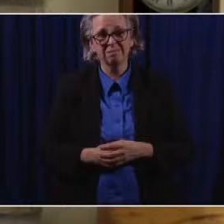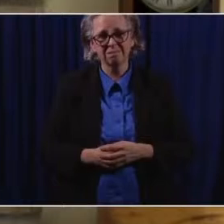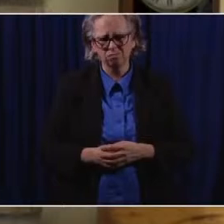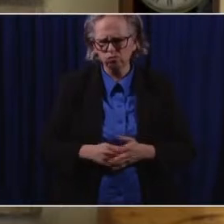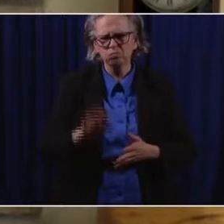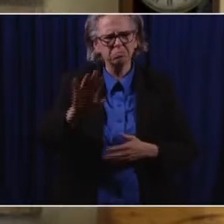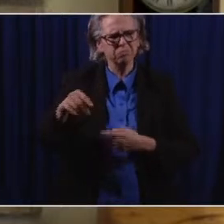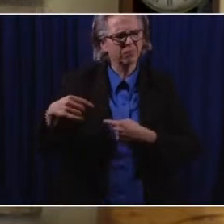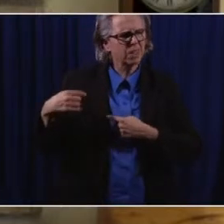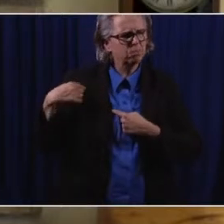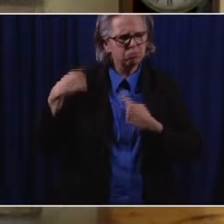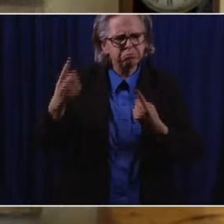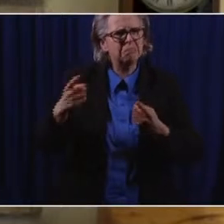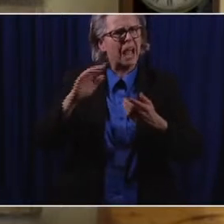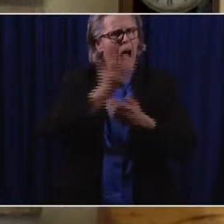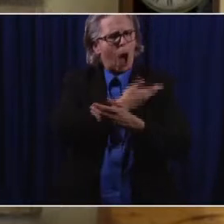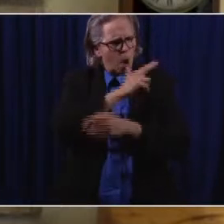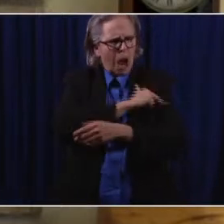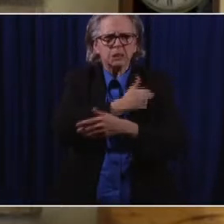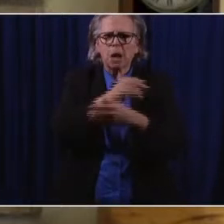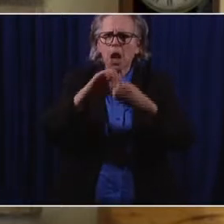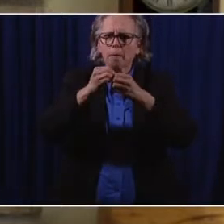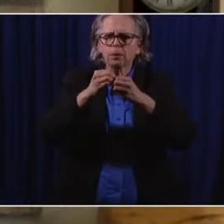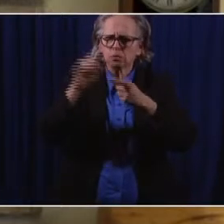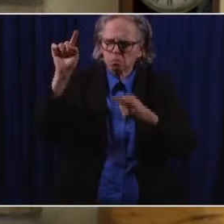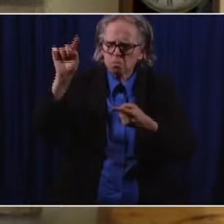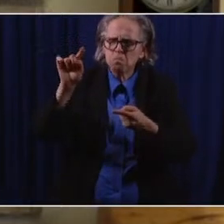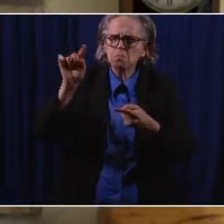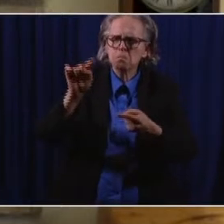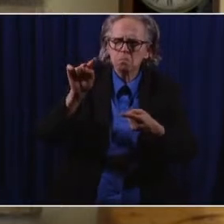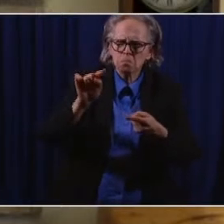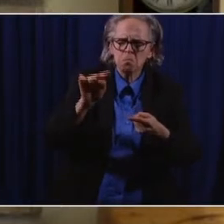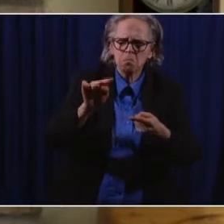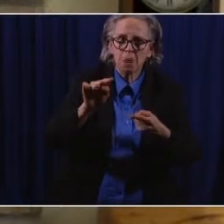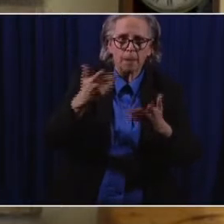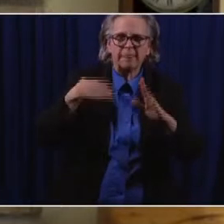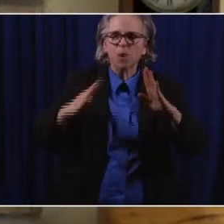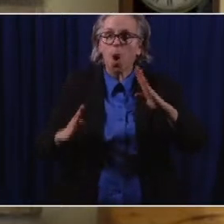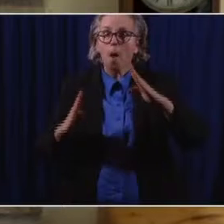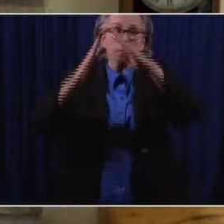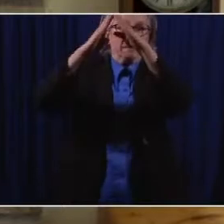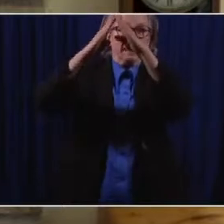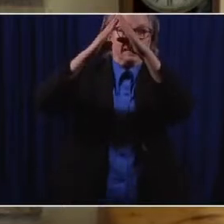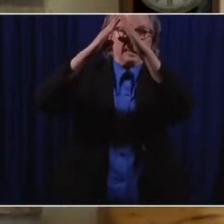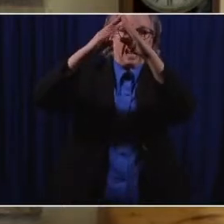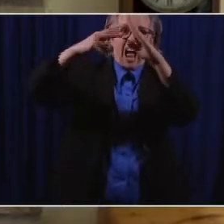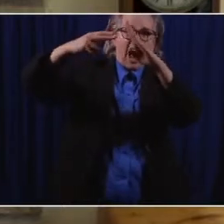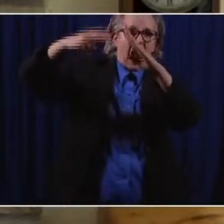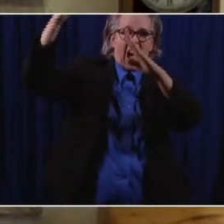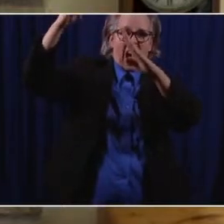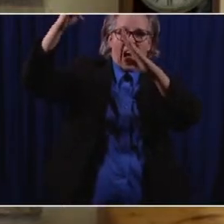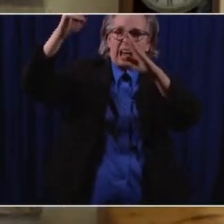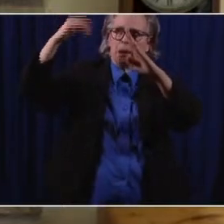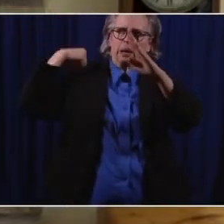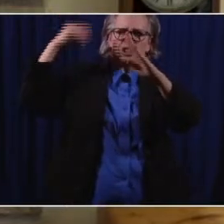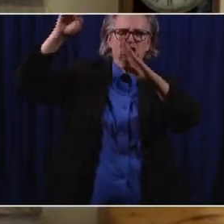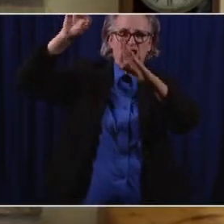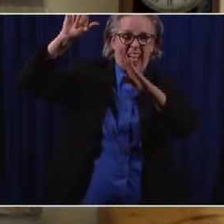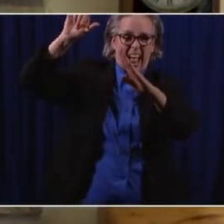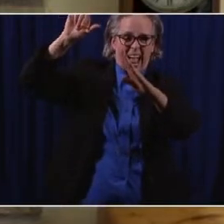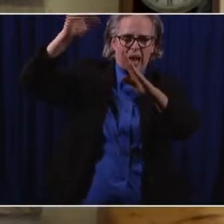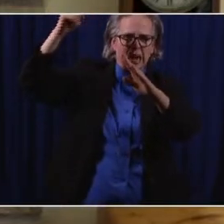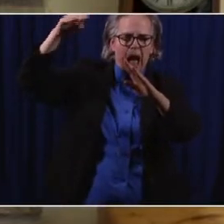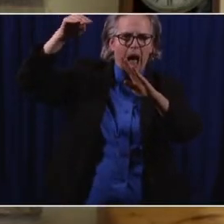declining for many weeks since our peak in mid-July. Unfortunately, we started to see that trend change a few weeks